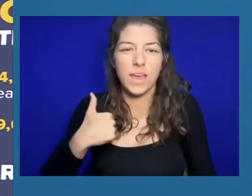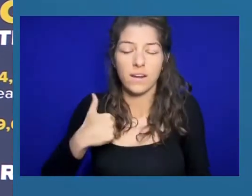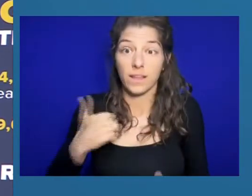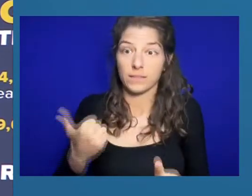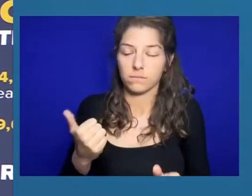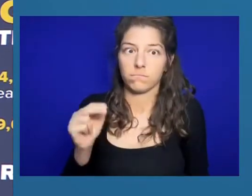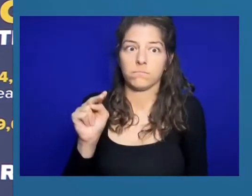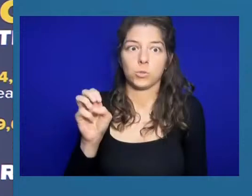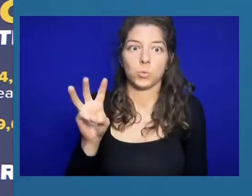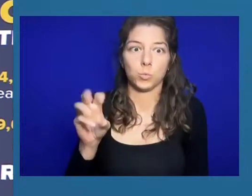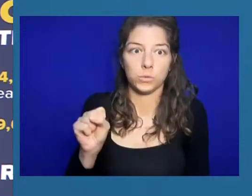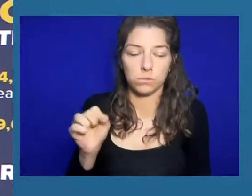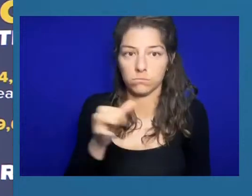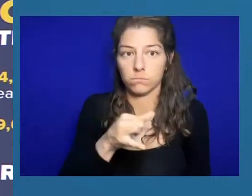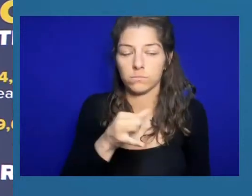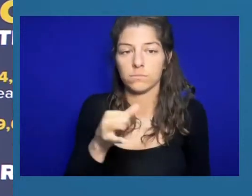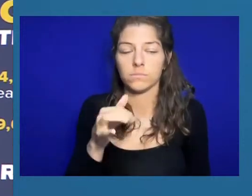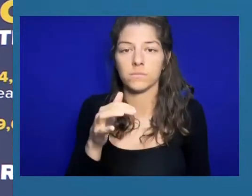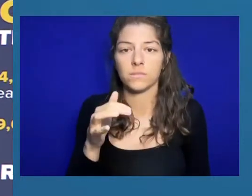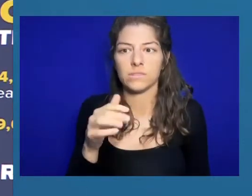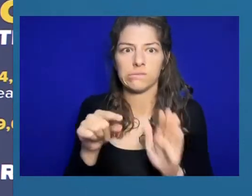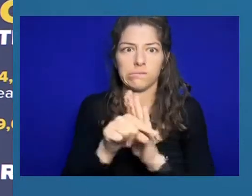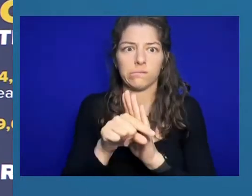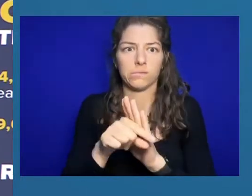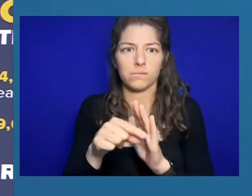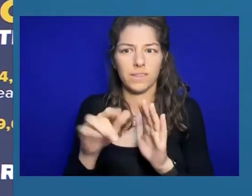flash. We've got that challenge.